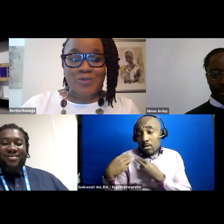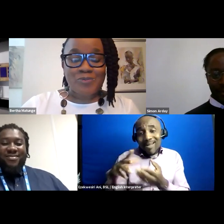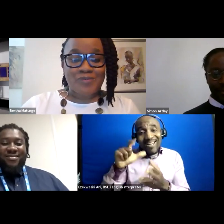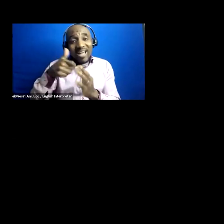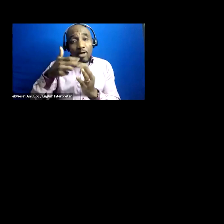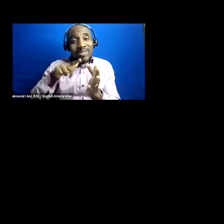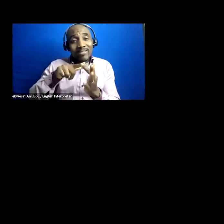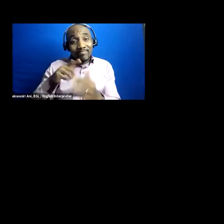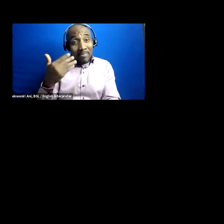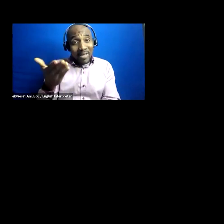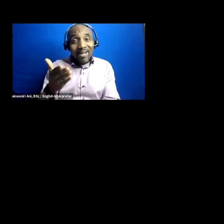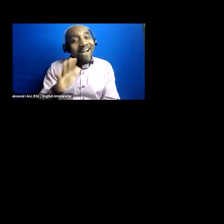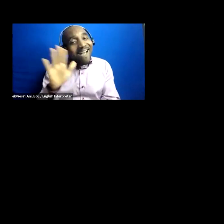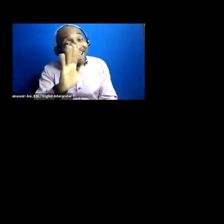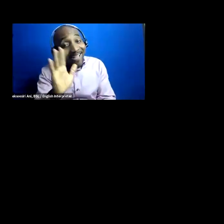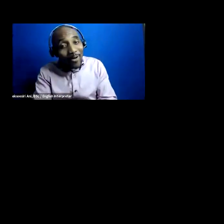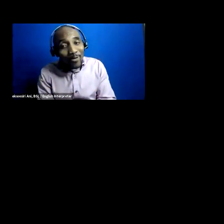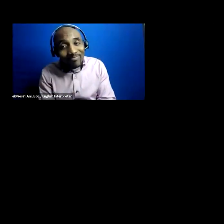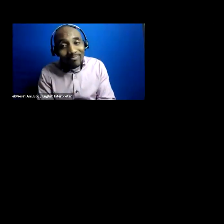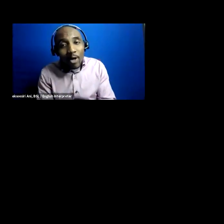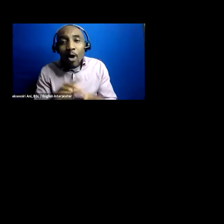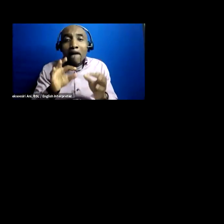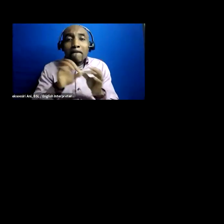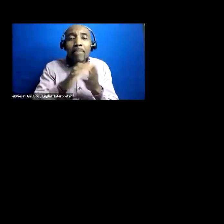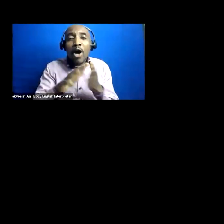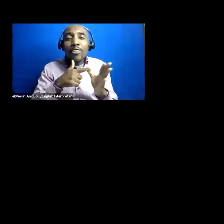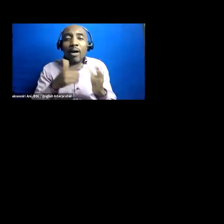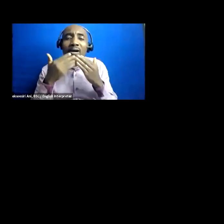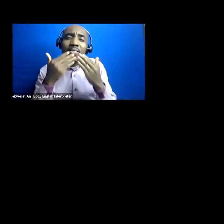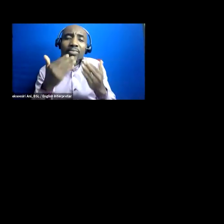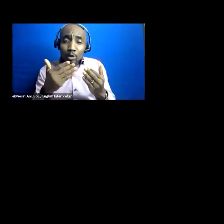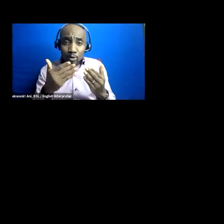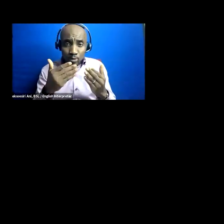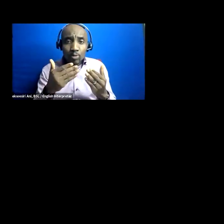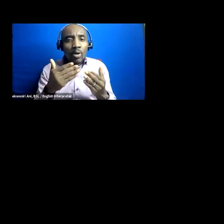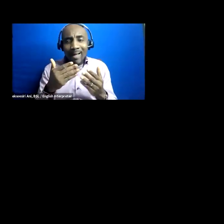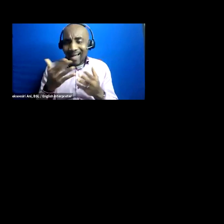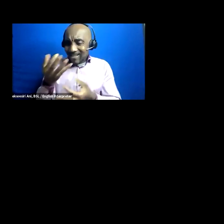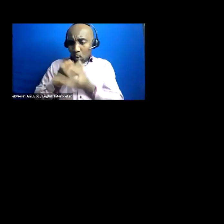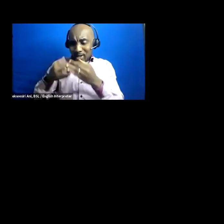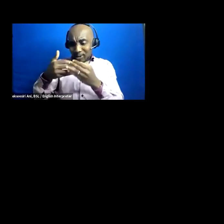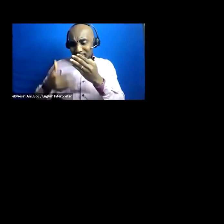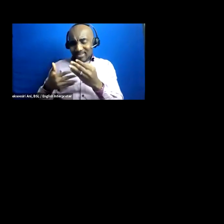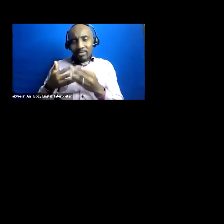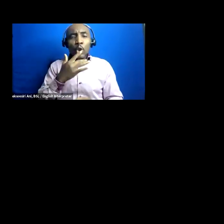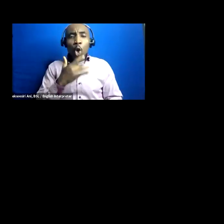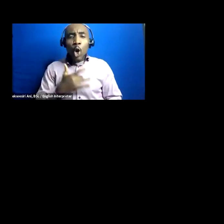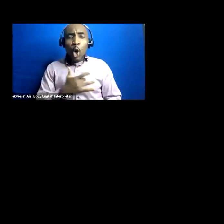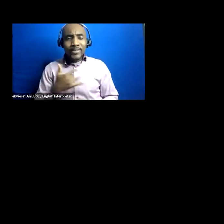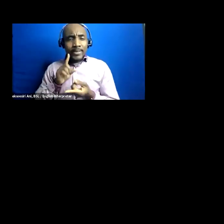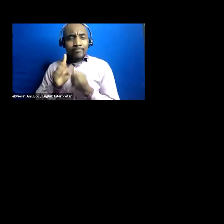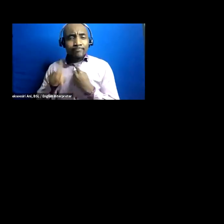now. Thank you, Bertha, and thank you for your honesty in answering those questions. I know